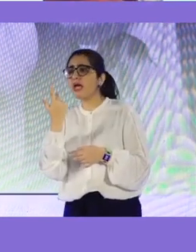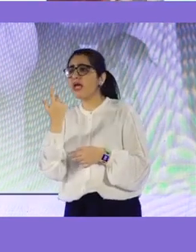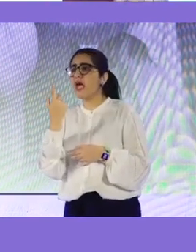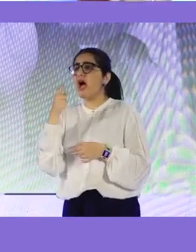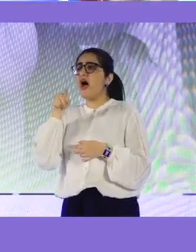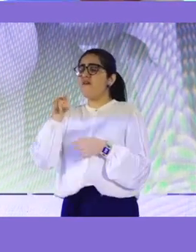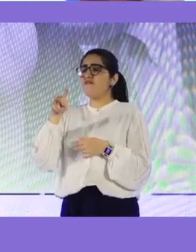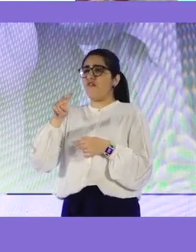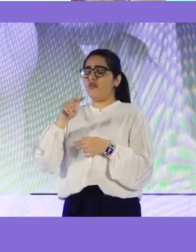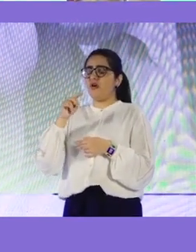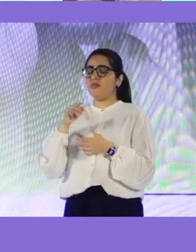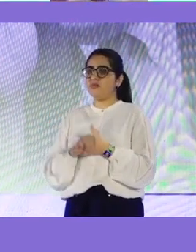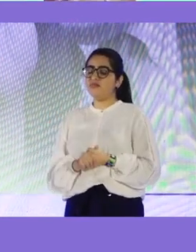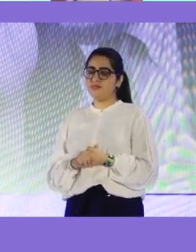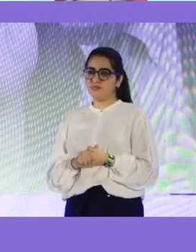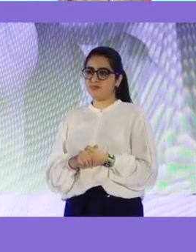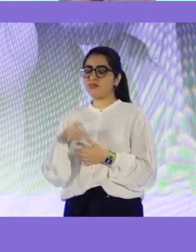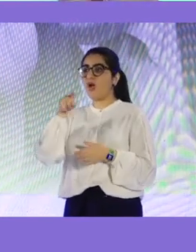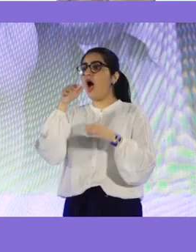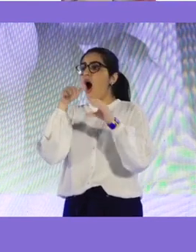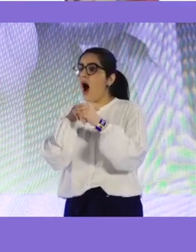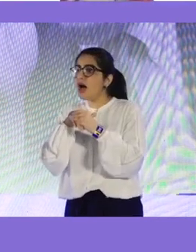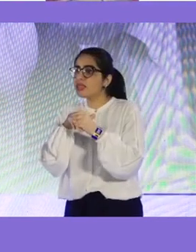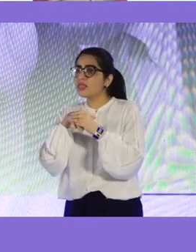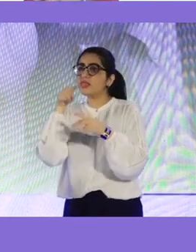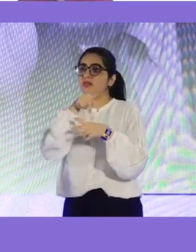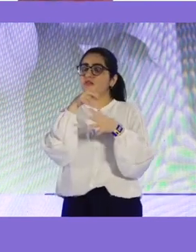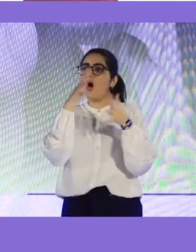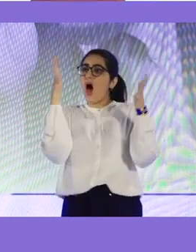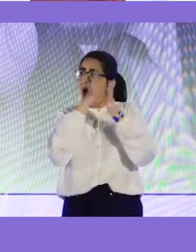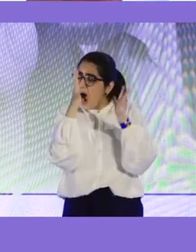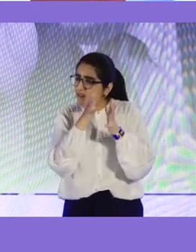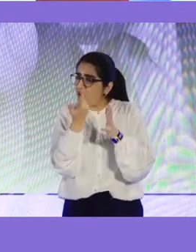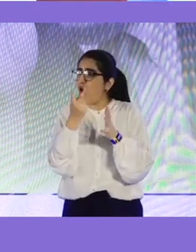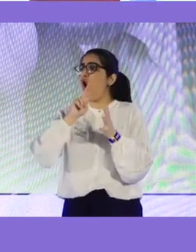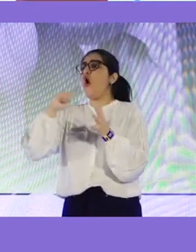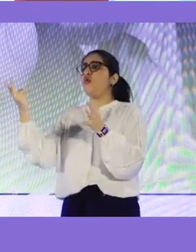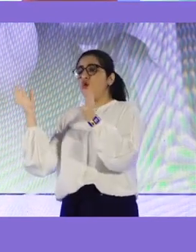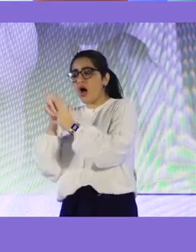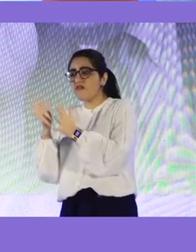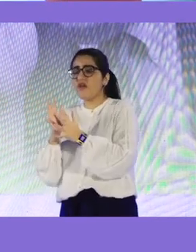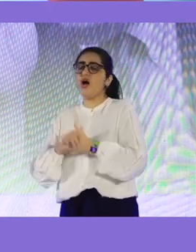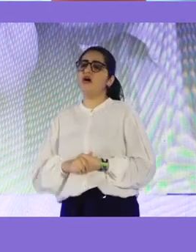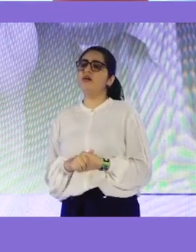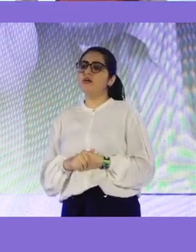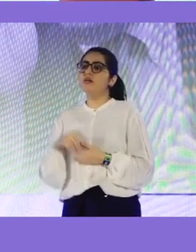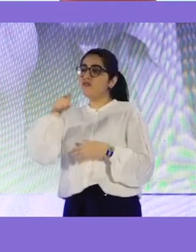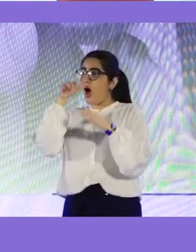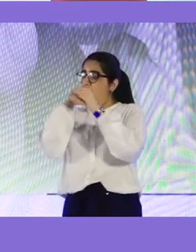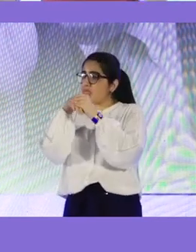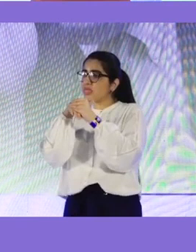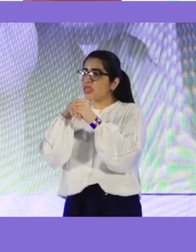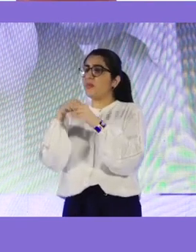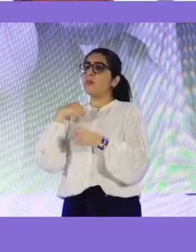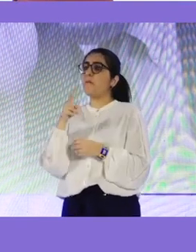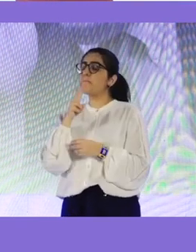chahe wo marhor ka ecosystem ho, chahe wo aapka ecosystem. So it is very nice to talk about ecosystems as